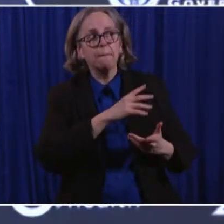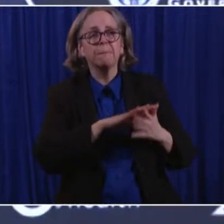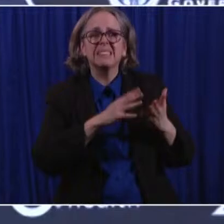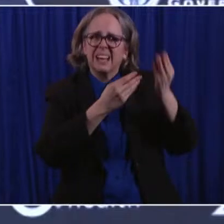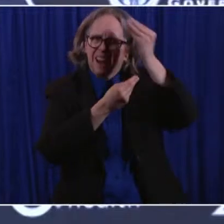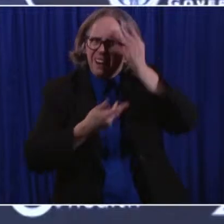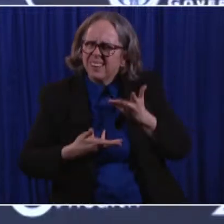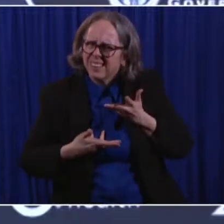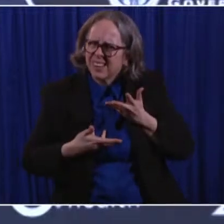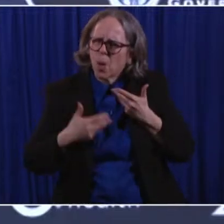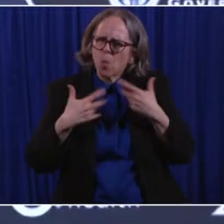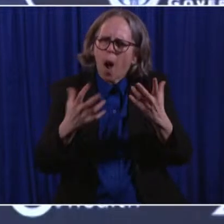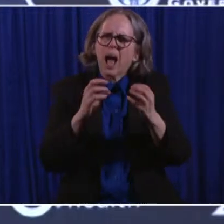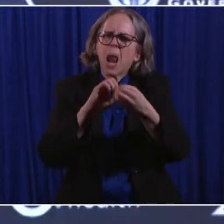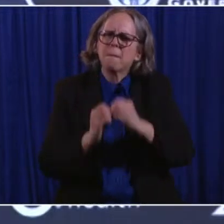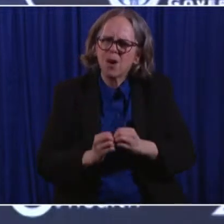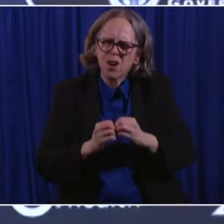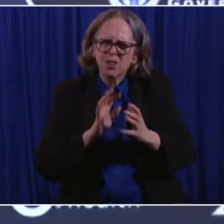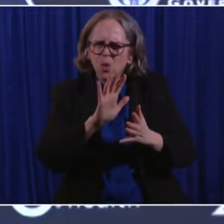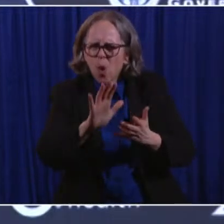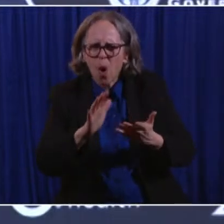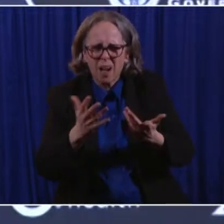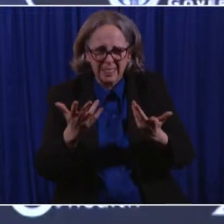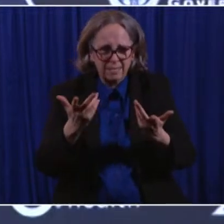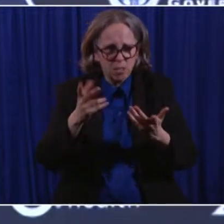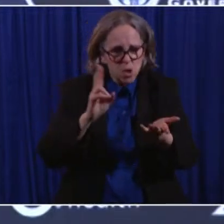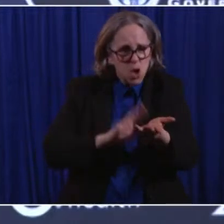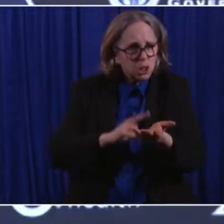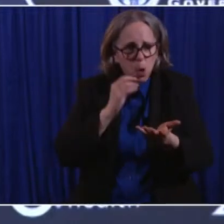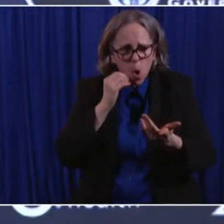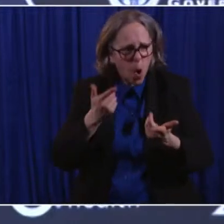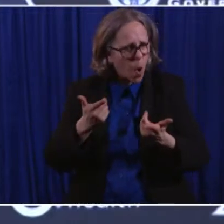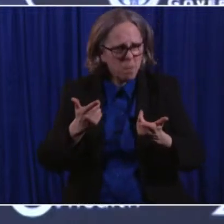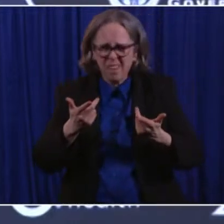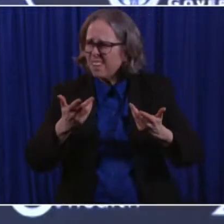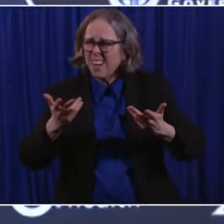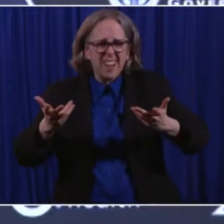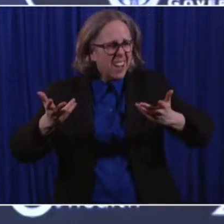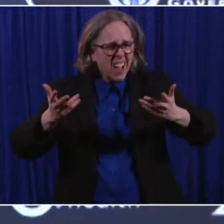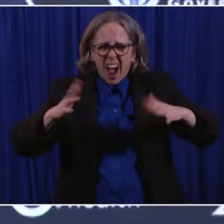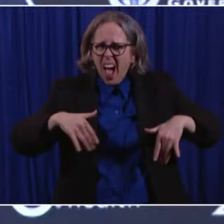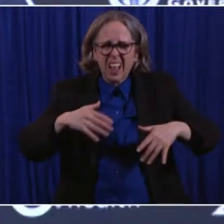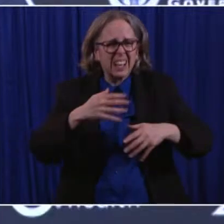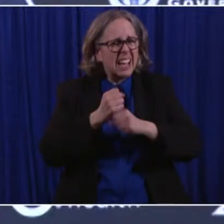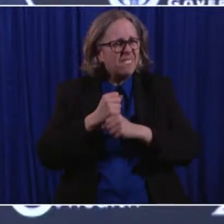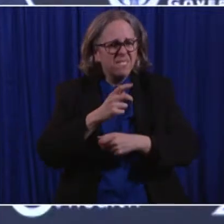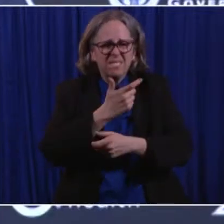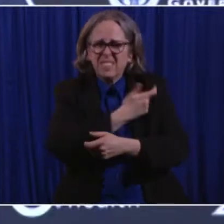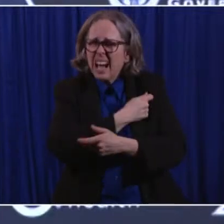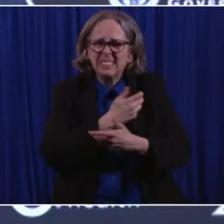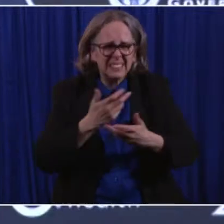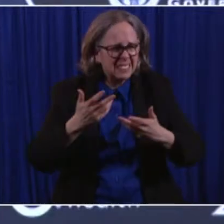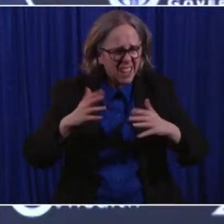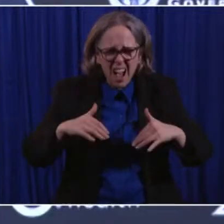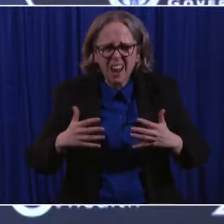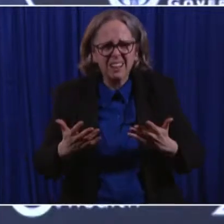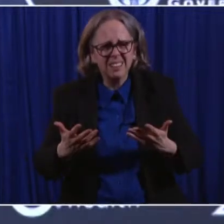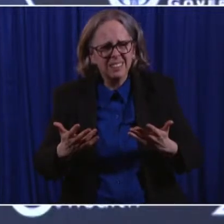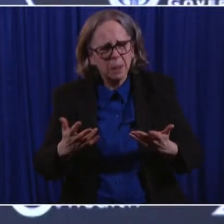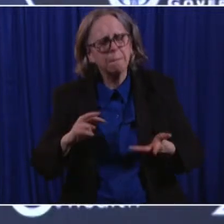getting vaccine in your nursing home, and if you're not getting it, or if you're not getting it in your assisted living, you need to contact